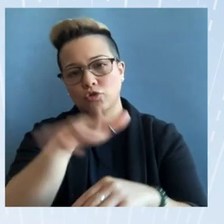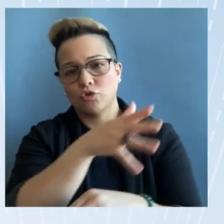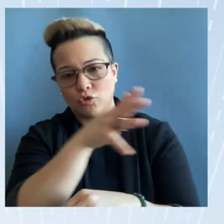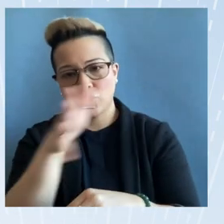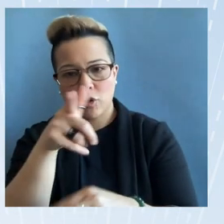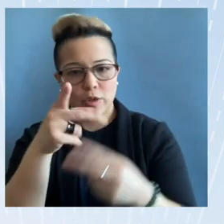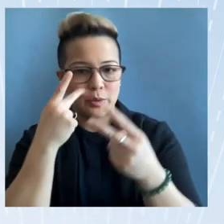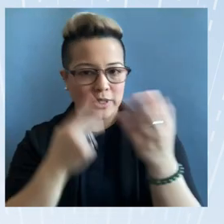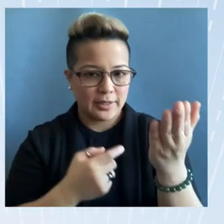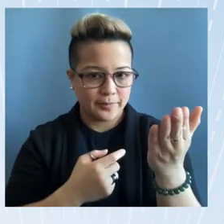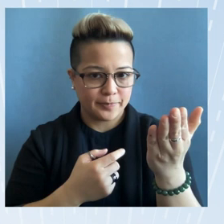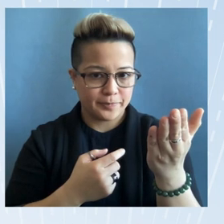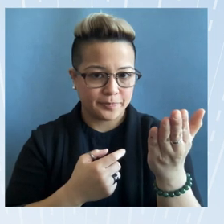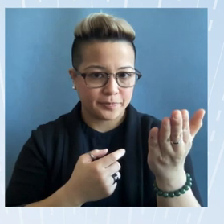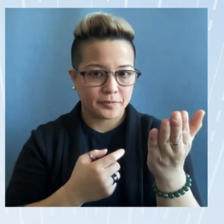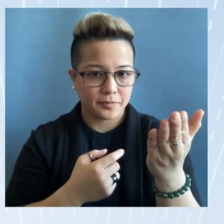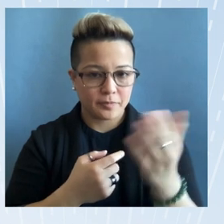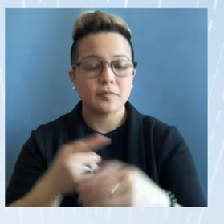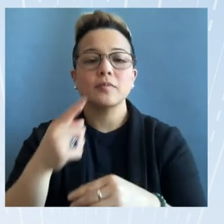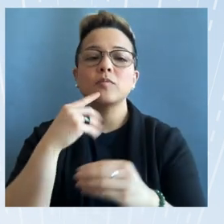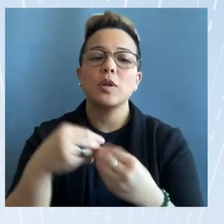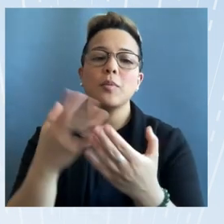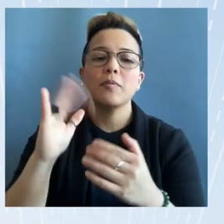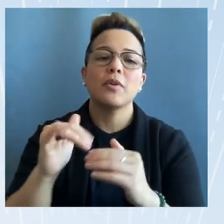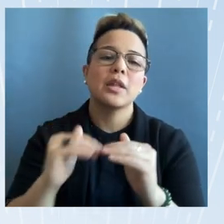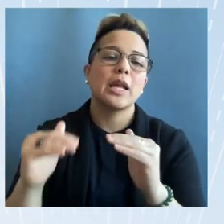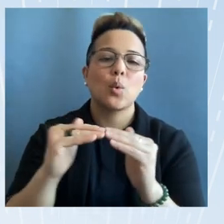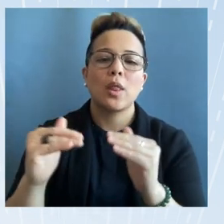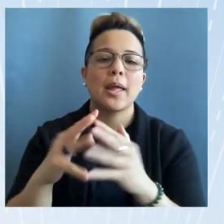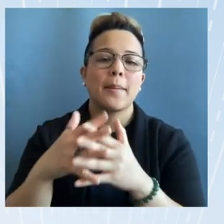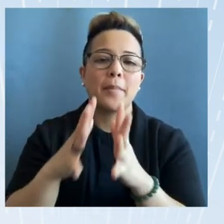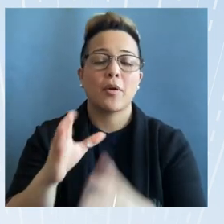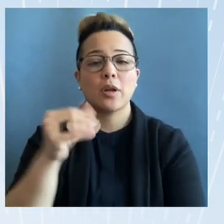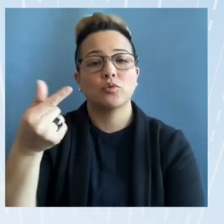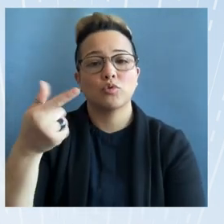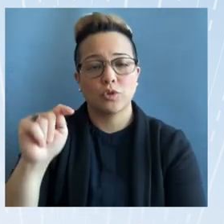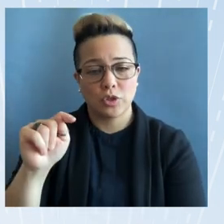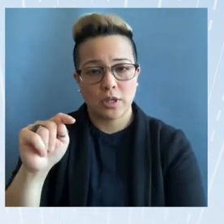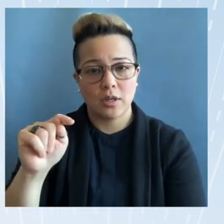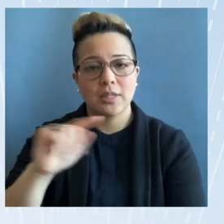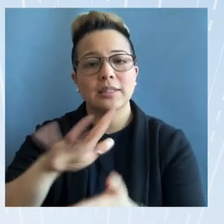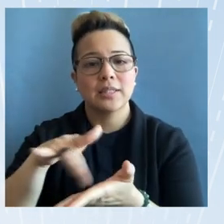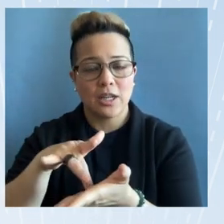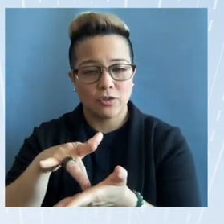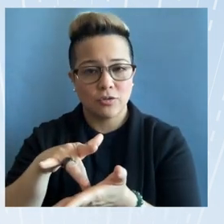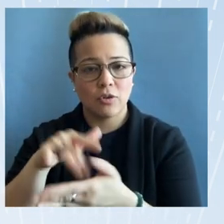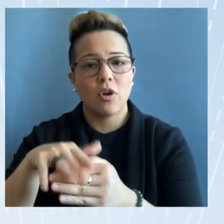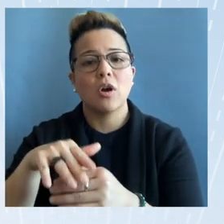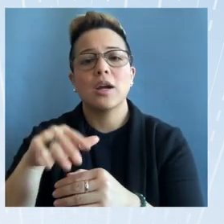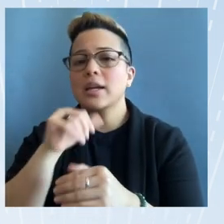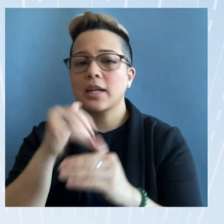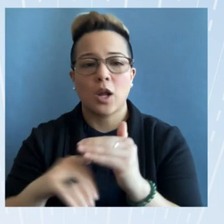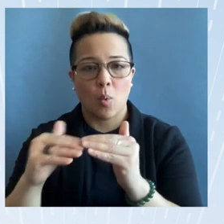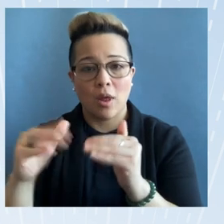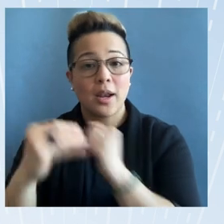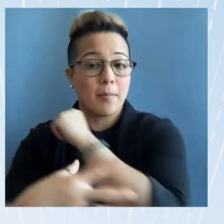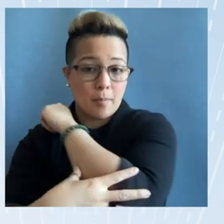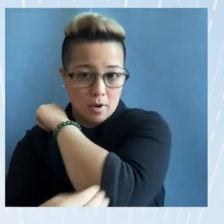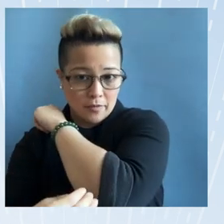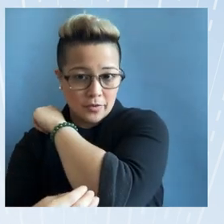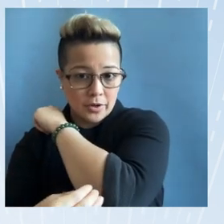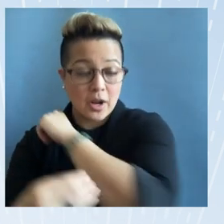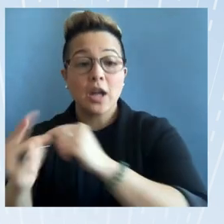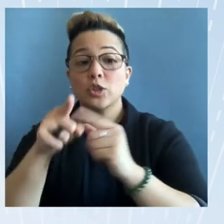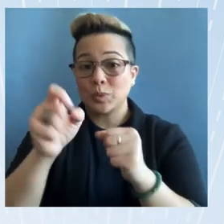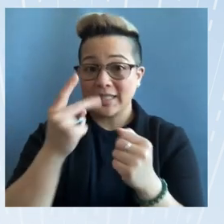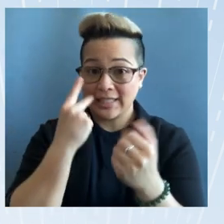the Equally American and the Georgetown Center on Inequality and Poverty. As you can